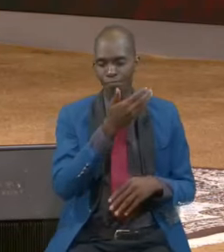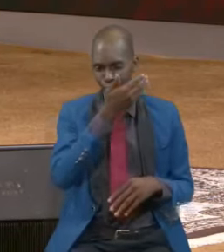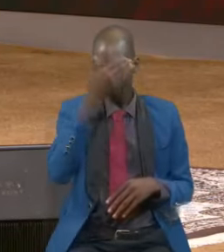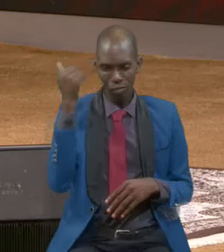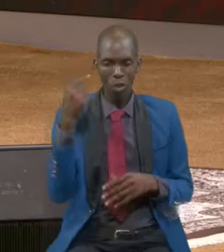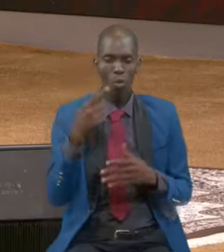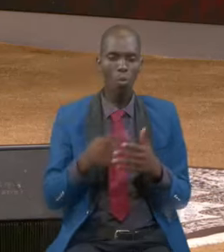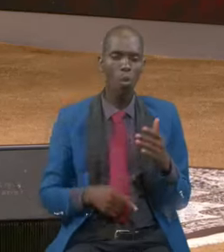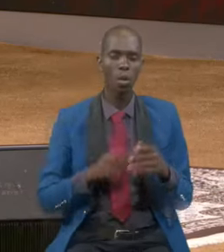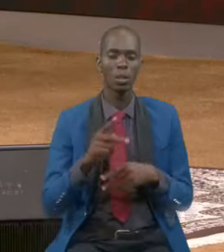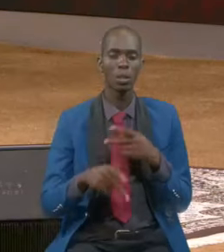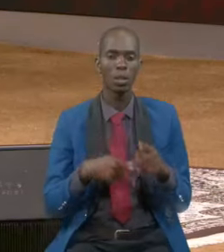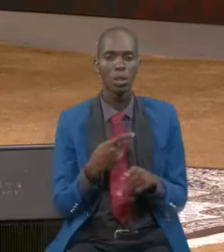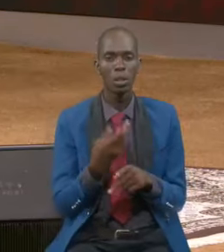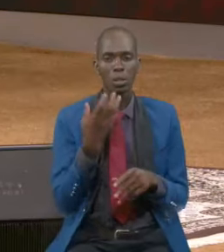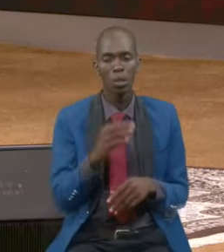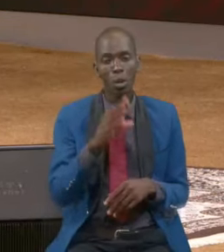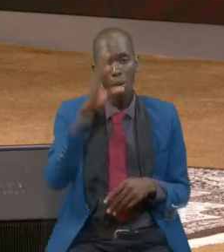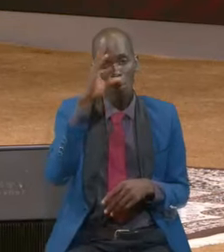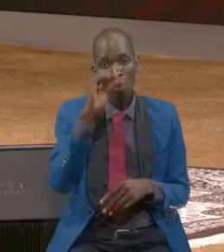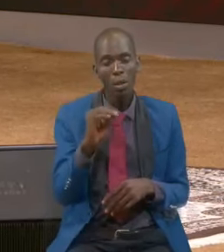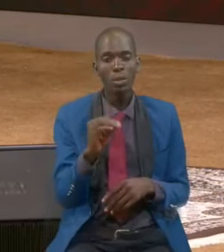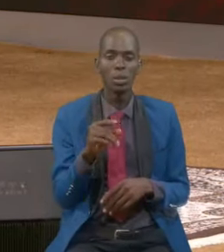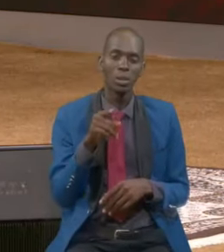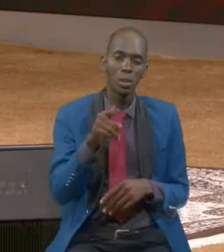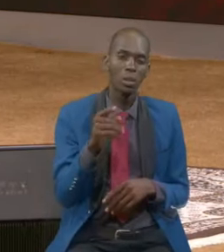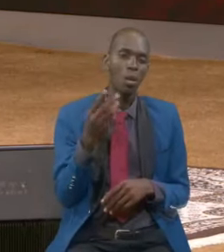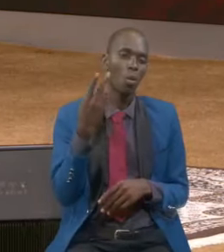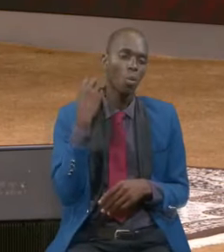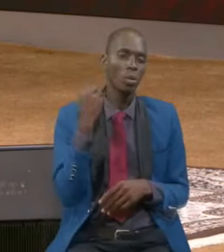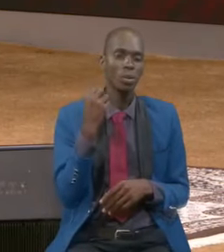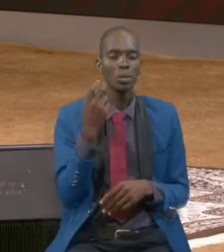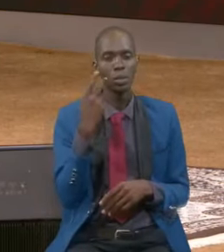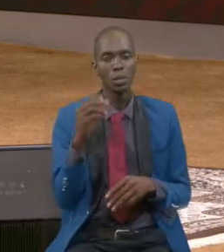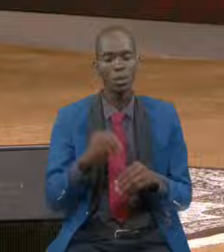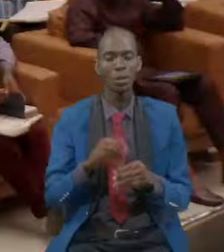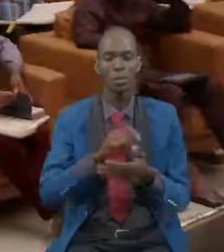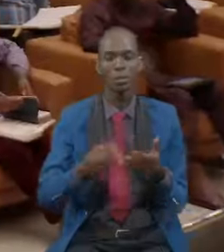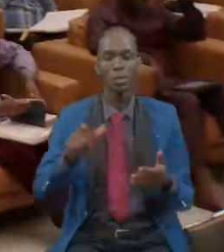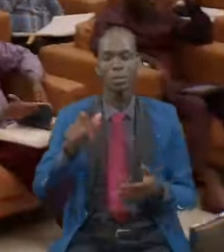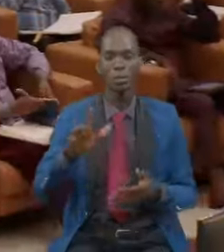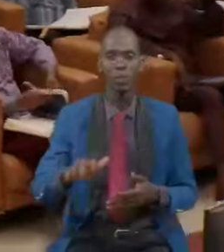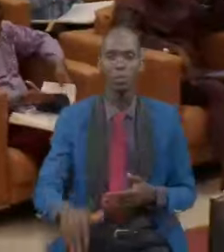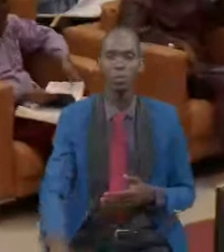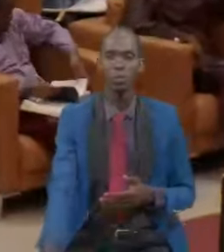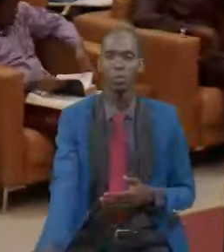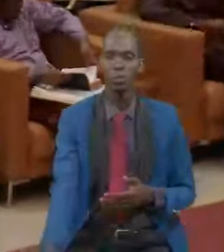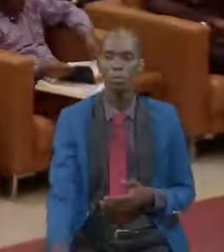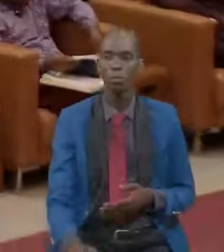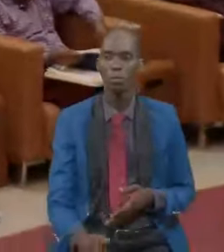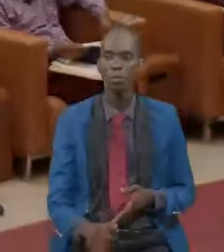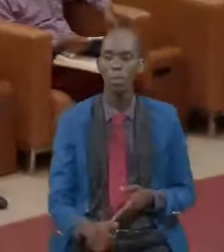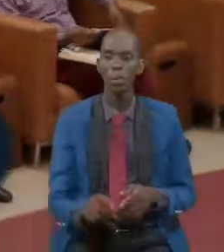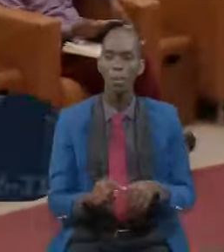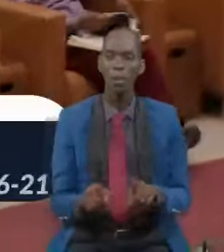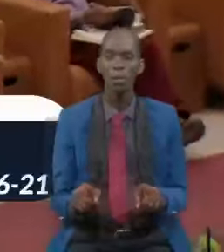what manner of man he was. Look at verse 25. In verse 25,